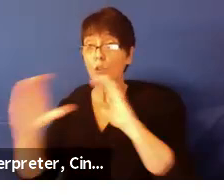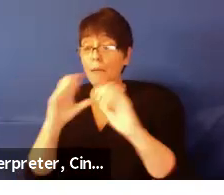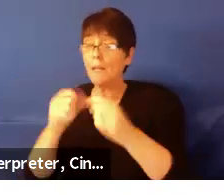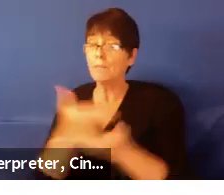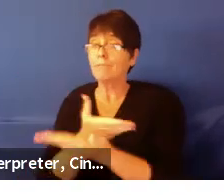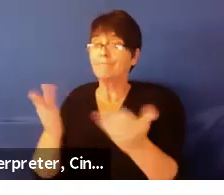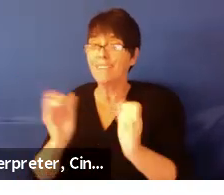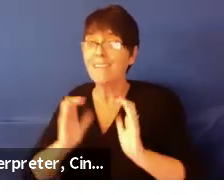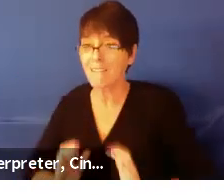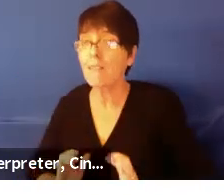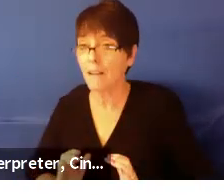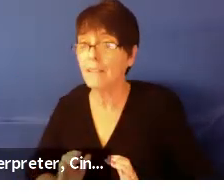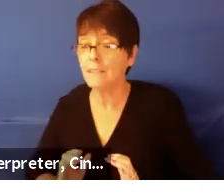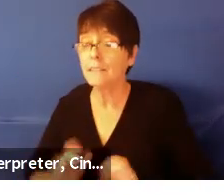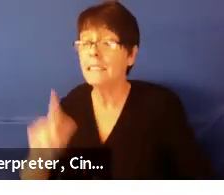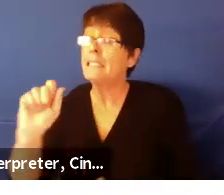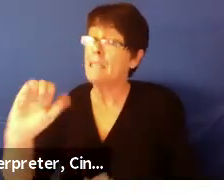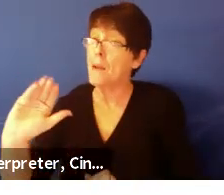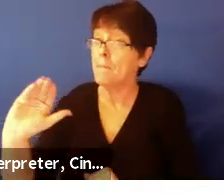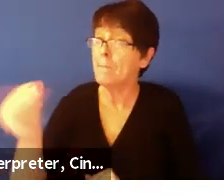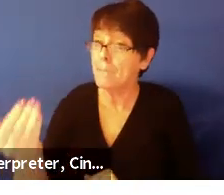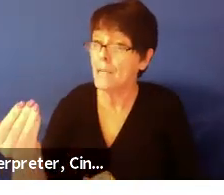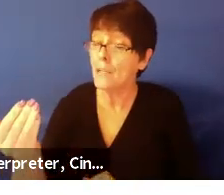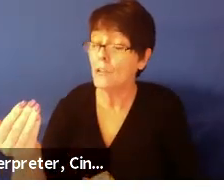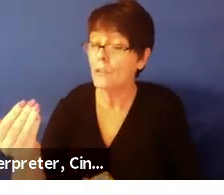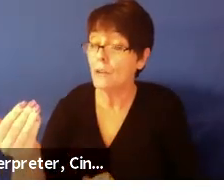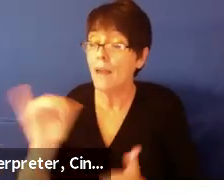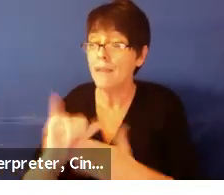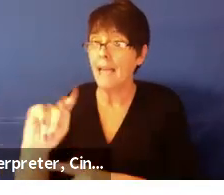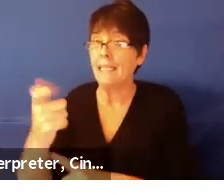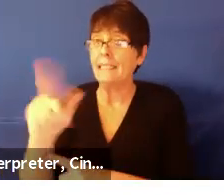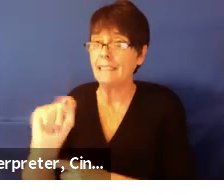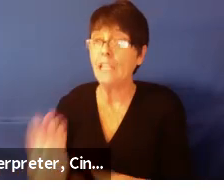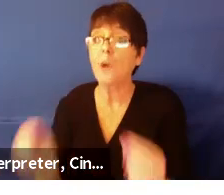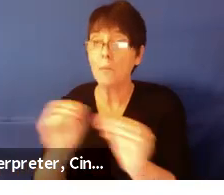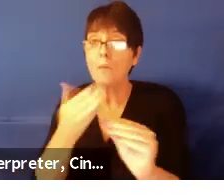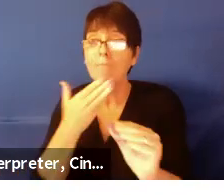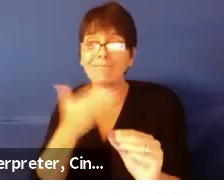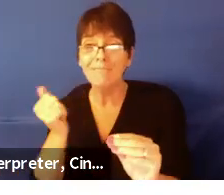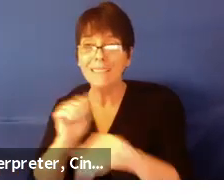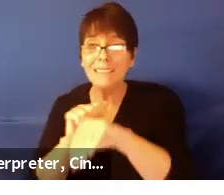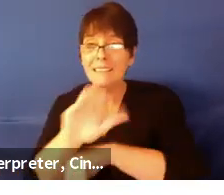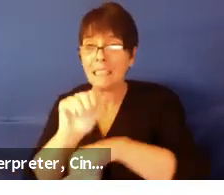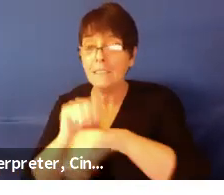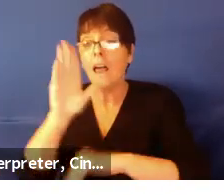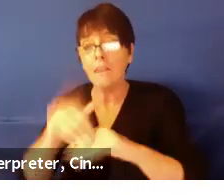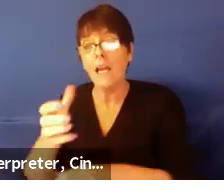clients. It appears that text is more palatable to clients than having many phone calls, and I'll talk about that in just